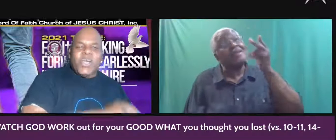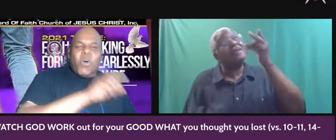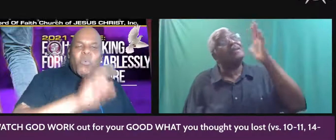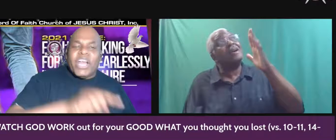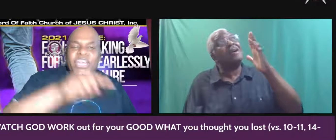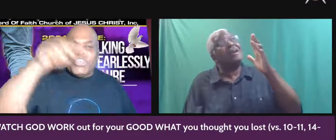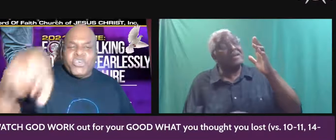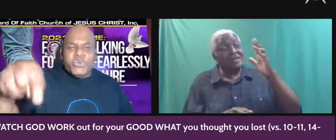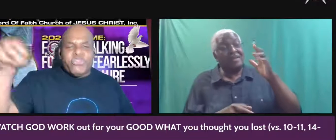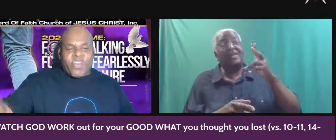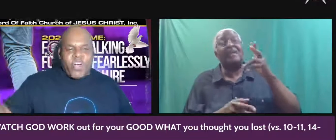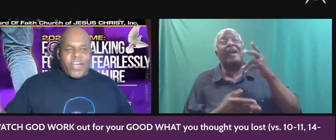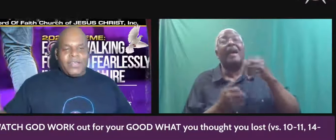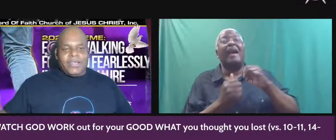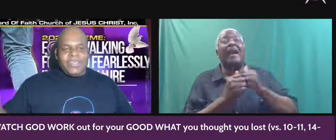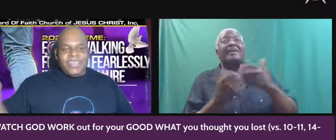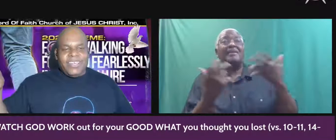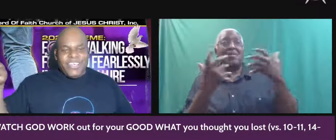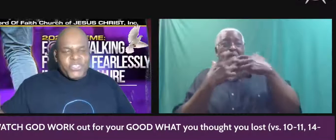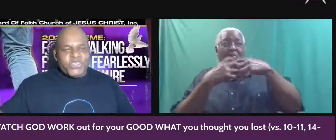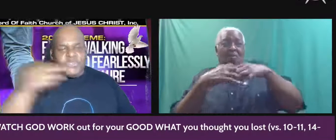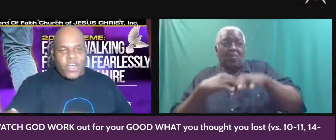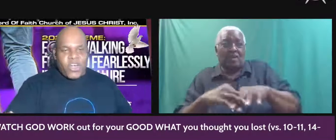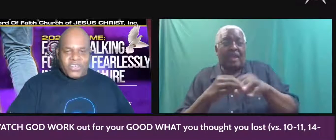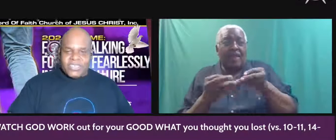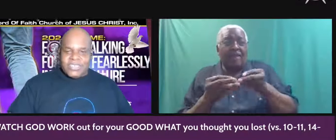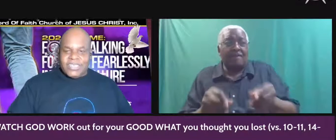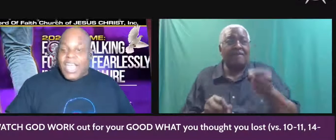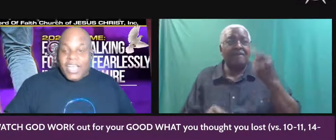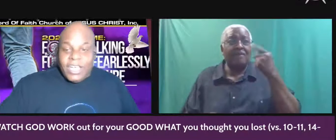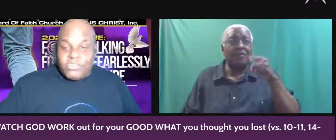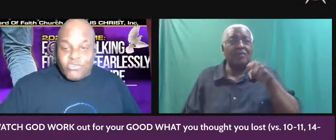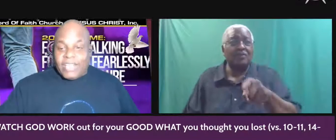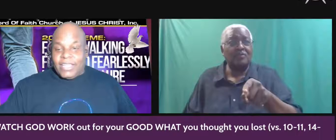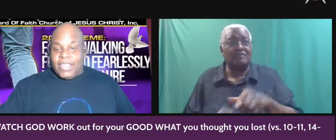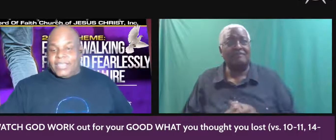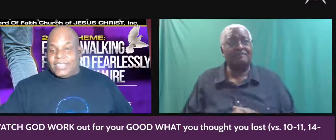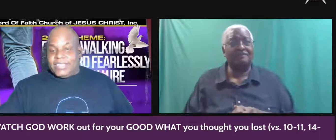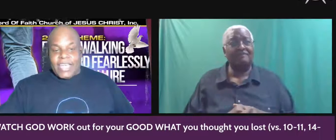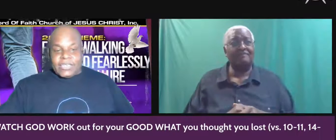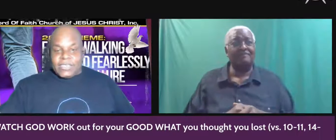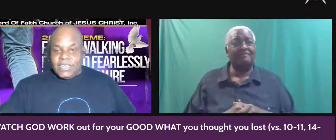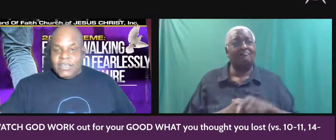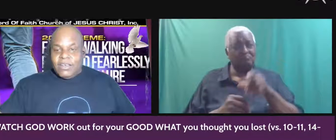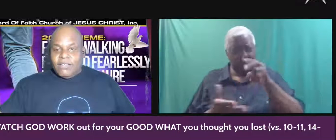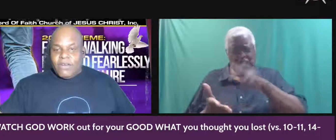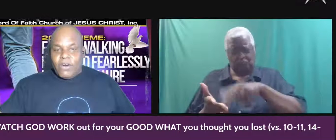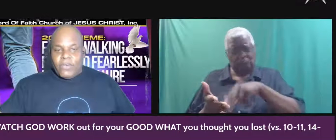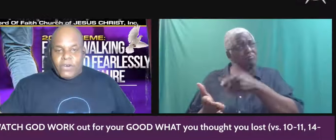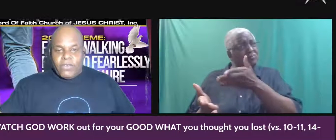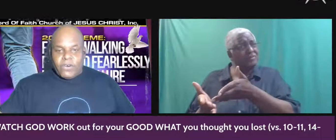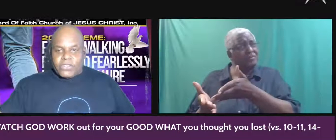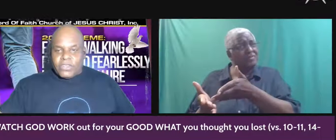good what you thought you lost. It's right there in the text.